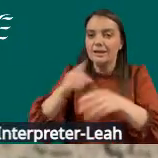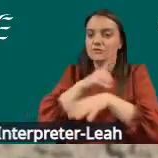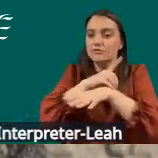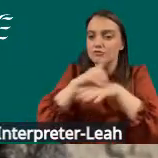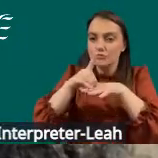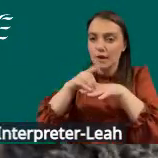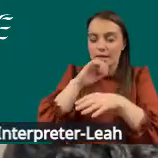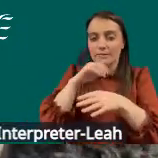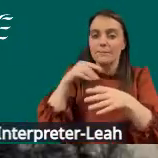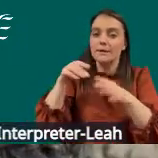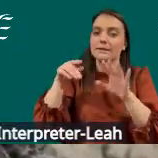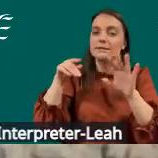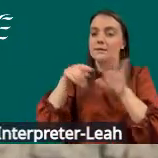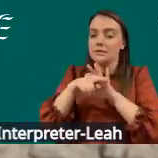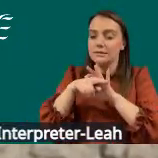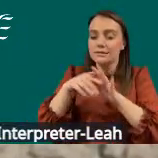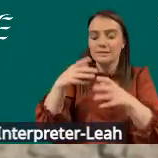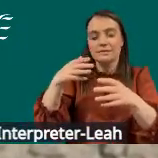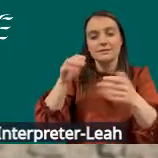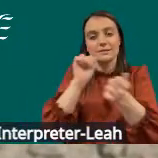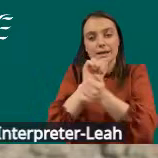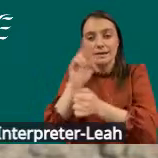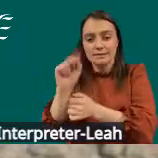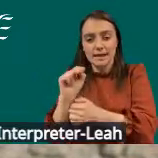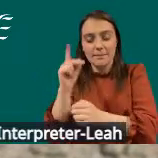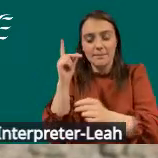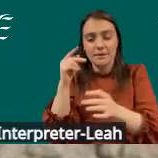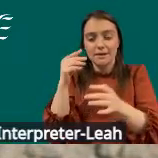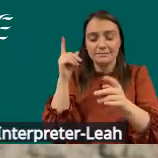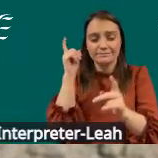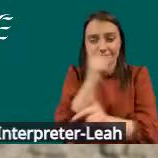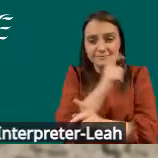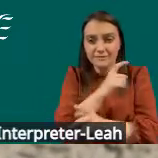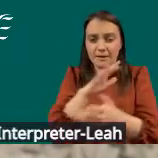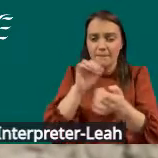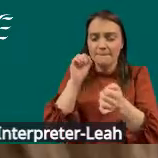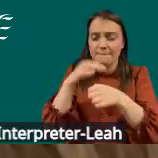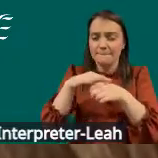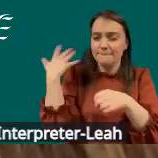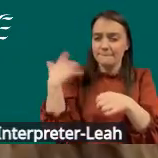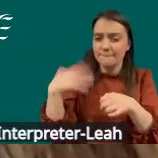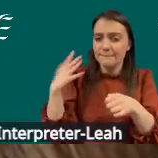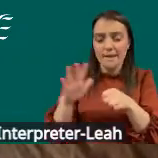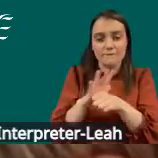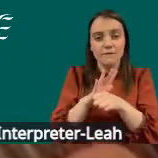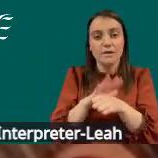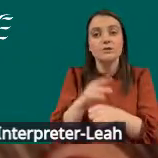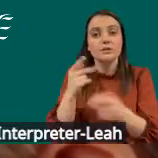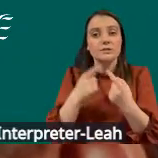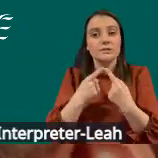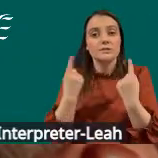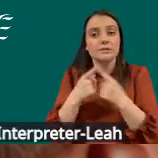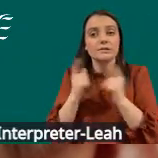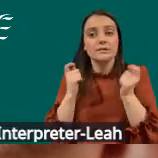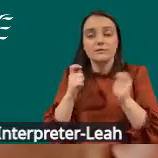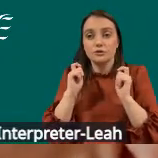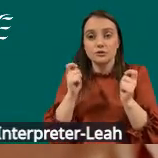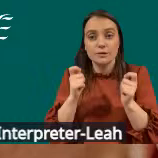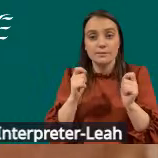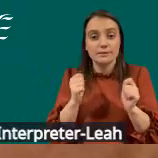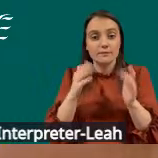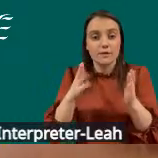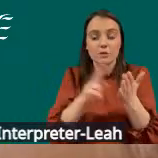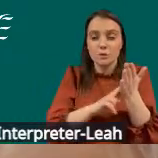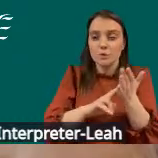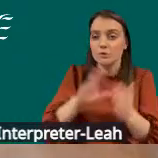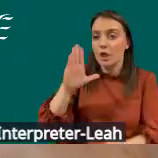penetrative sex uncomfortable or painful. There are treatments available to help your symptoms. For example, the use of lubricants